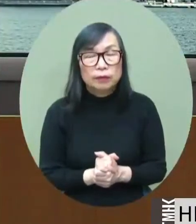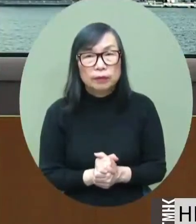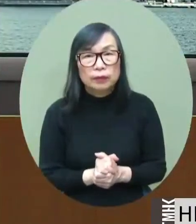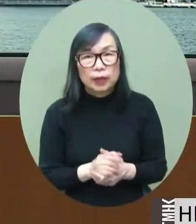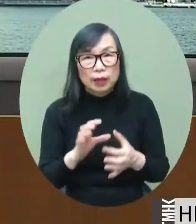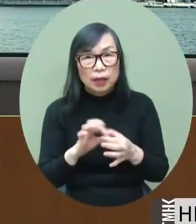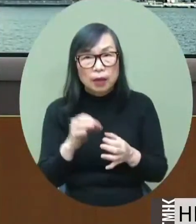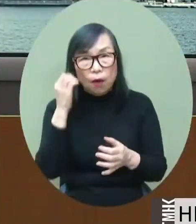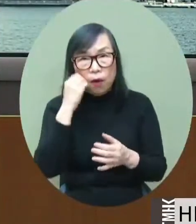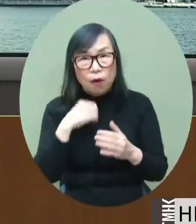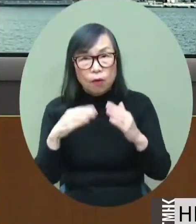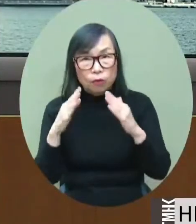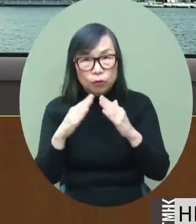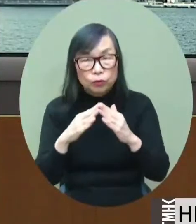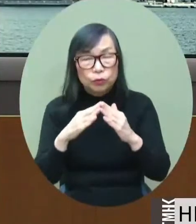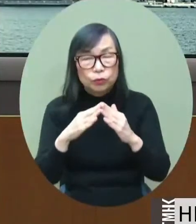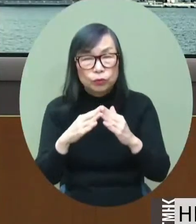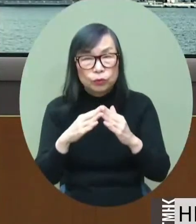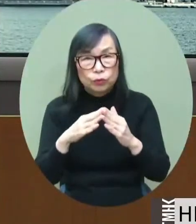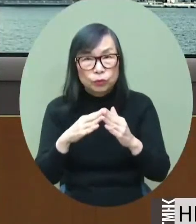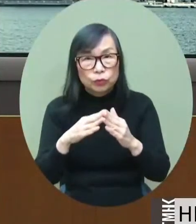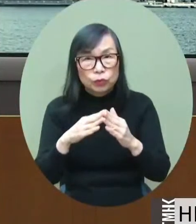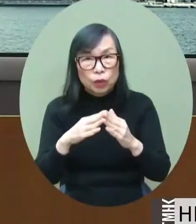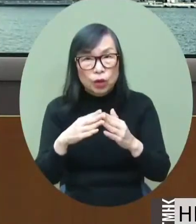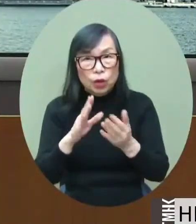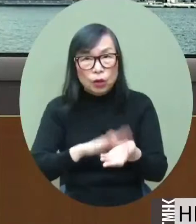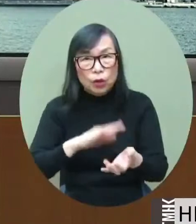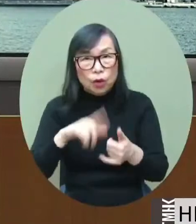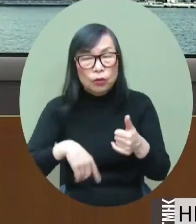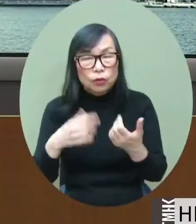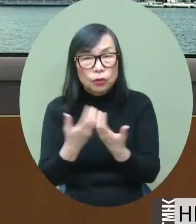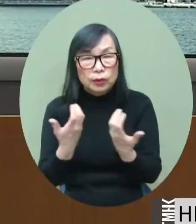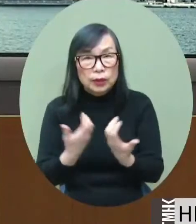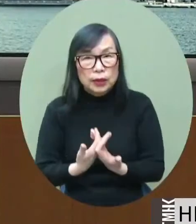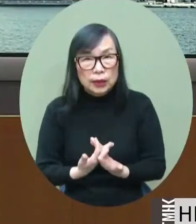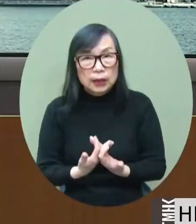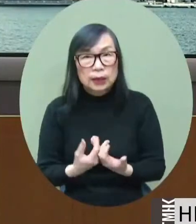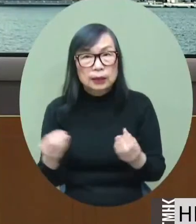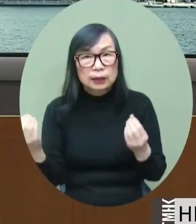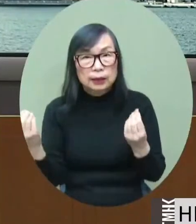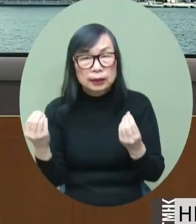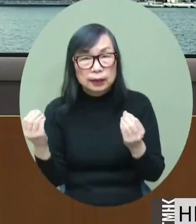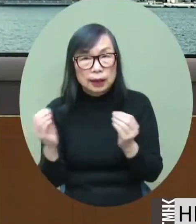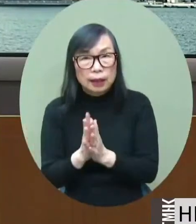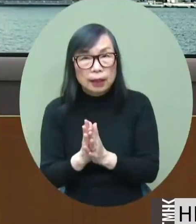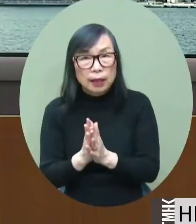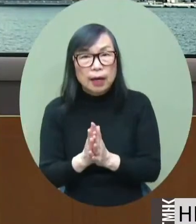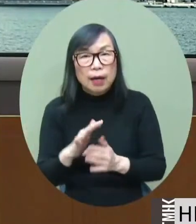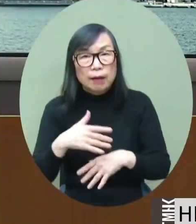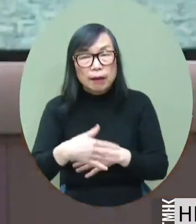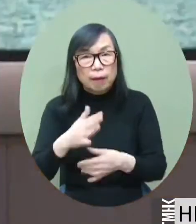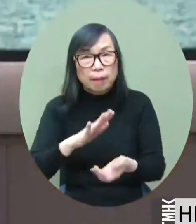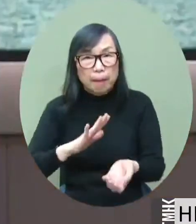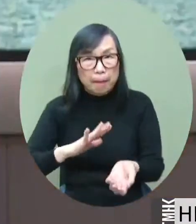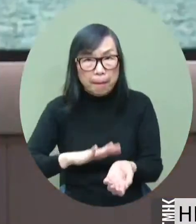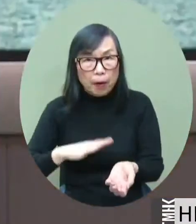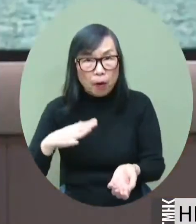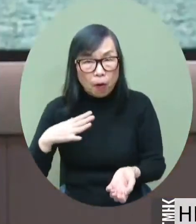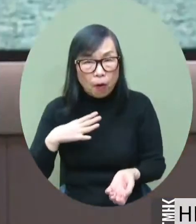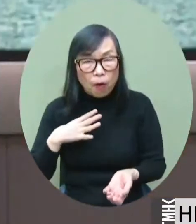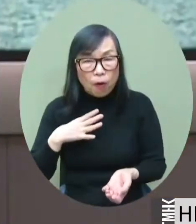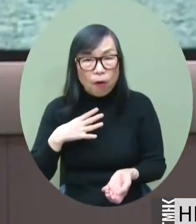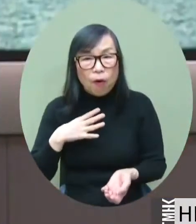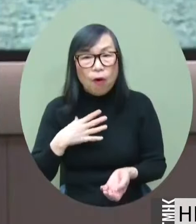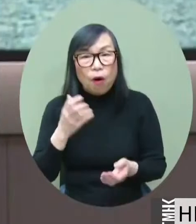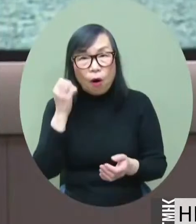identified? The first question, on the number of LCHEs or LCHDs with